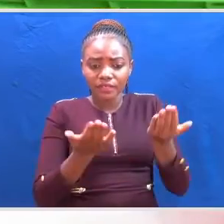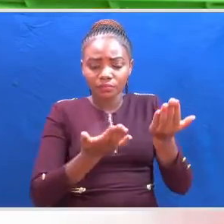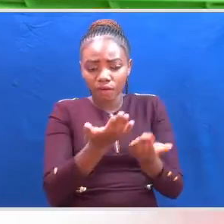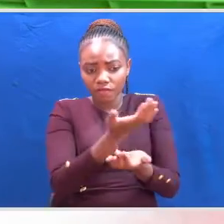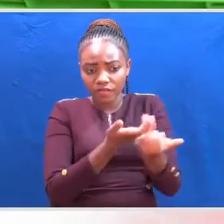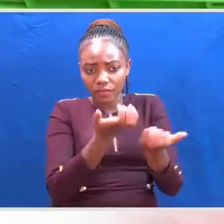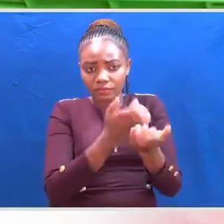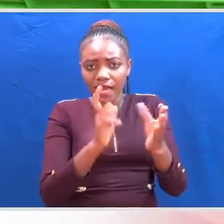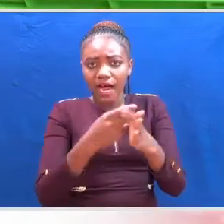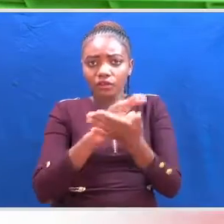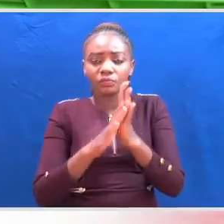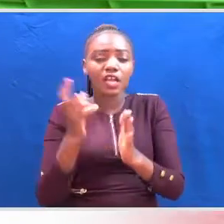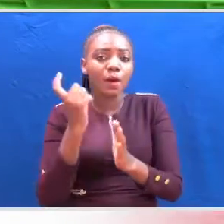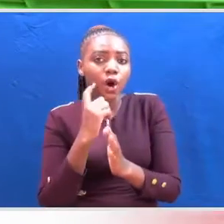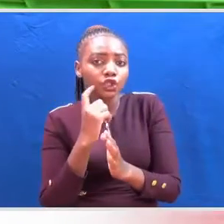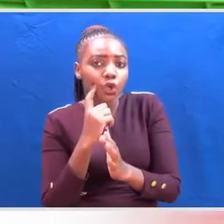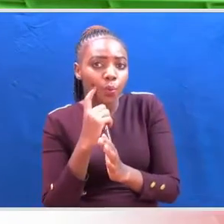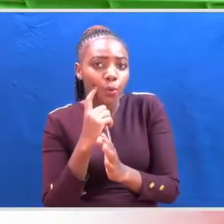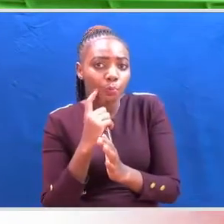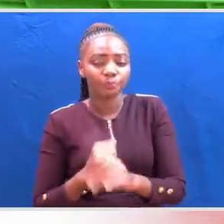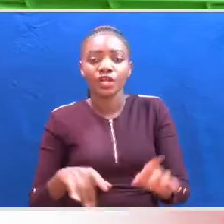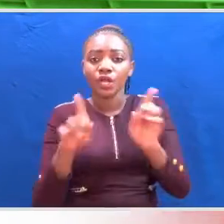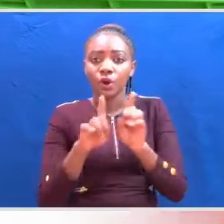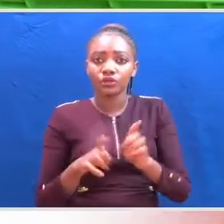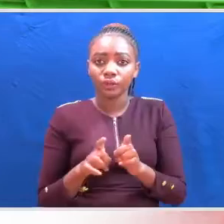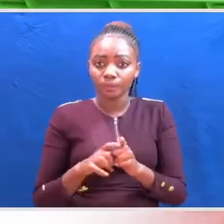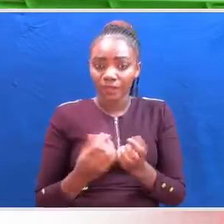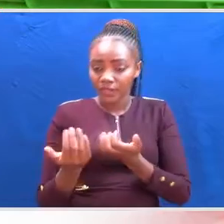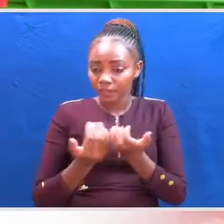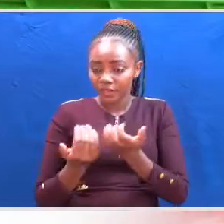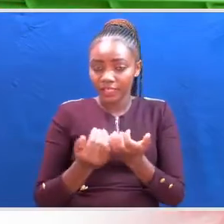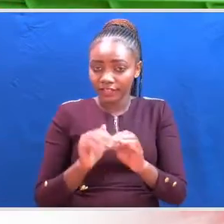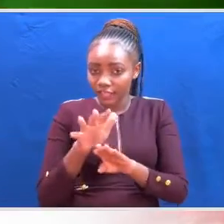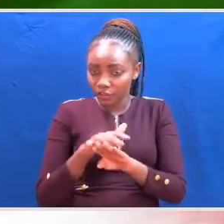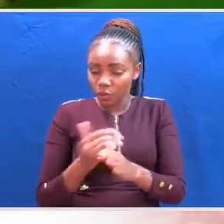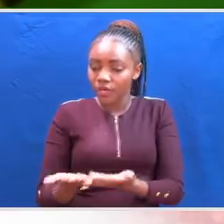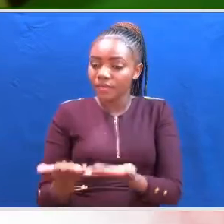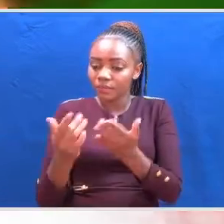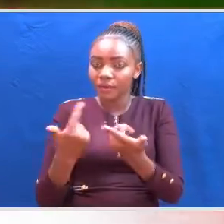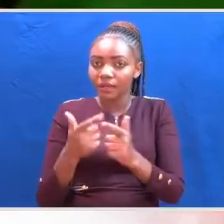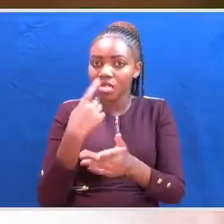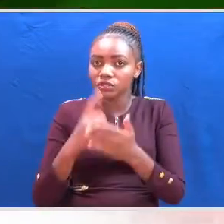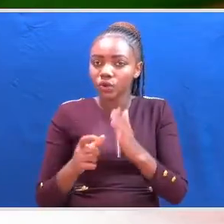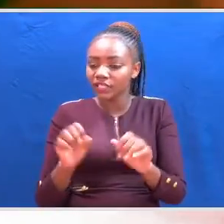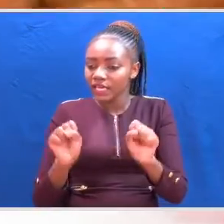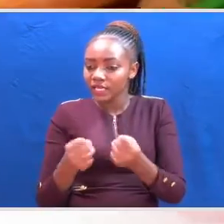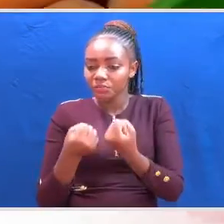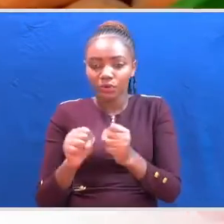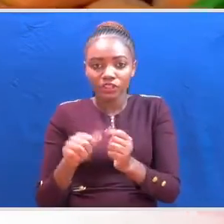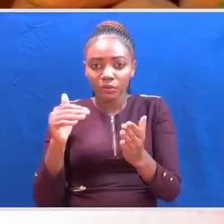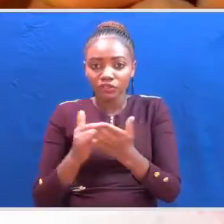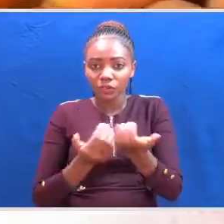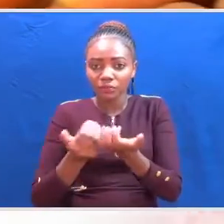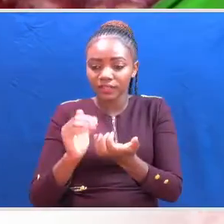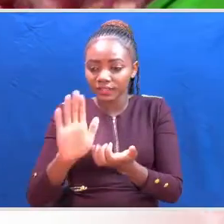grocery shop. And even though events catering business is slowly bouncing back, she says she would not let go of her newly